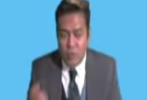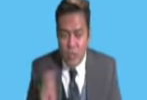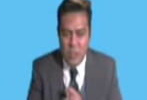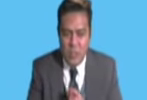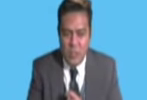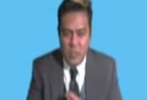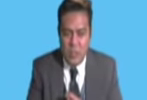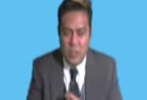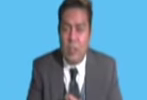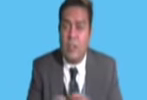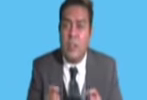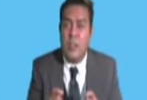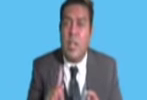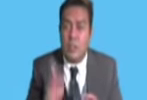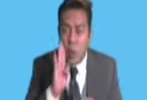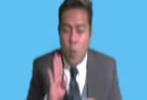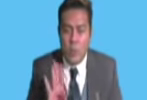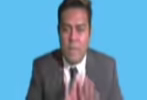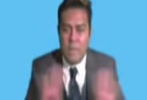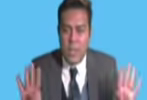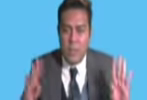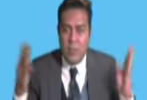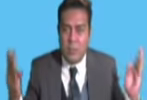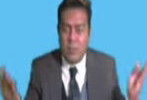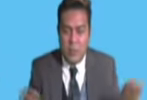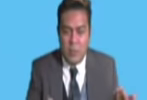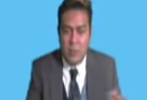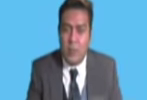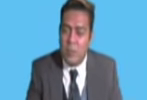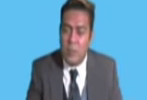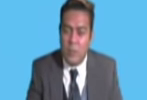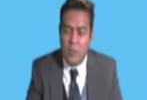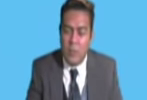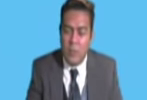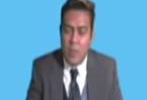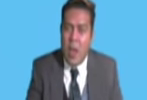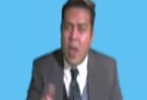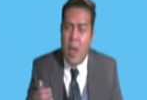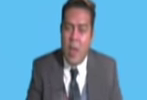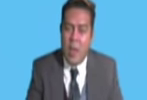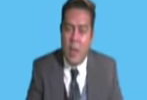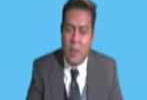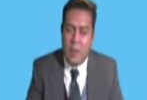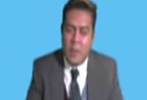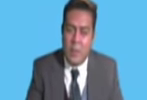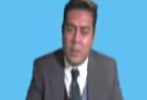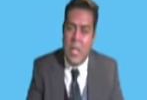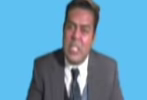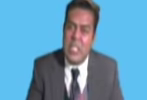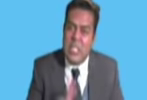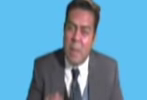change in the fence around the market and the big boulders in the jetty area acting as a seawall, some leveling